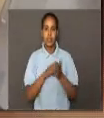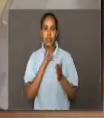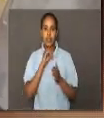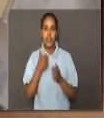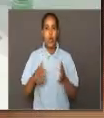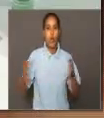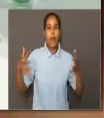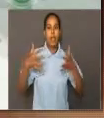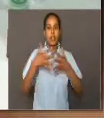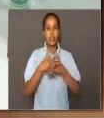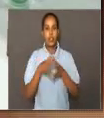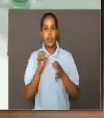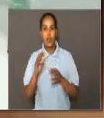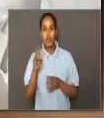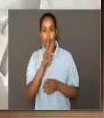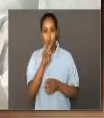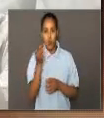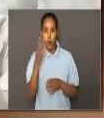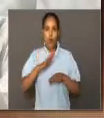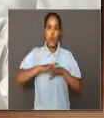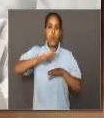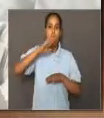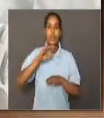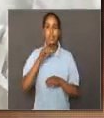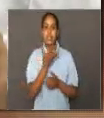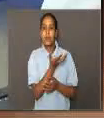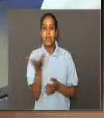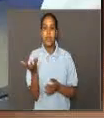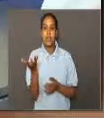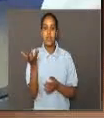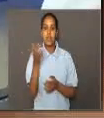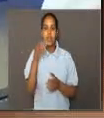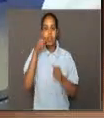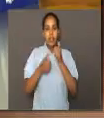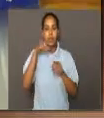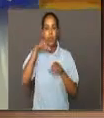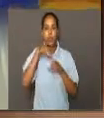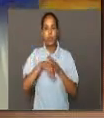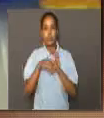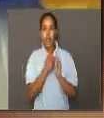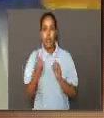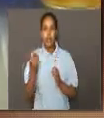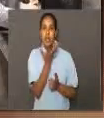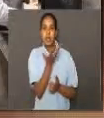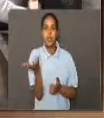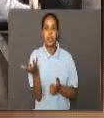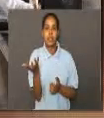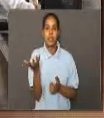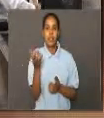a combination of two or more substances in which each